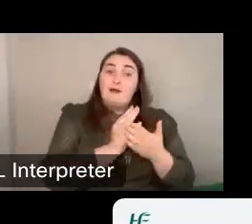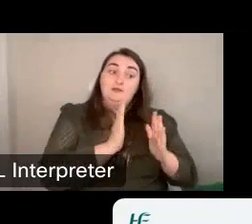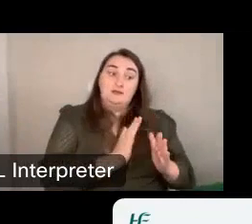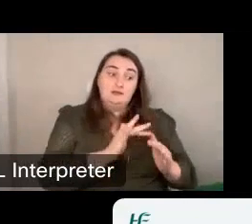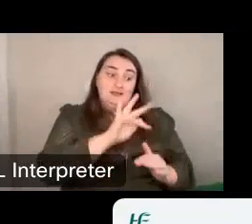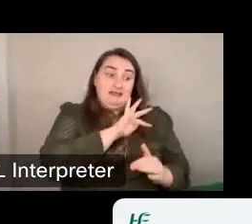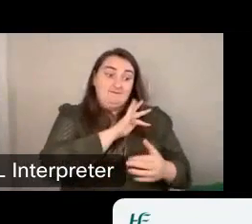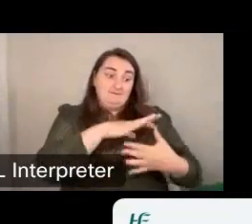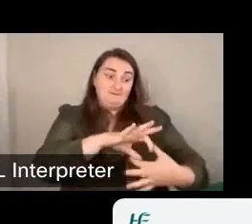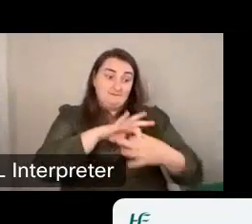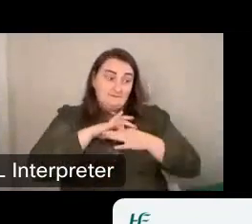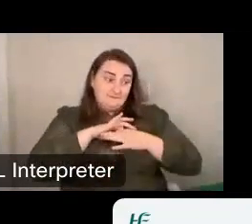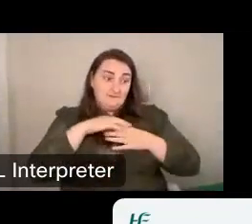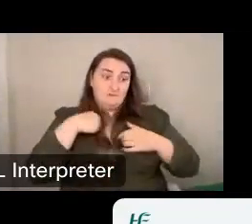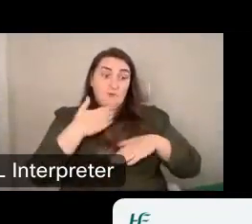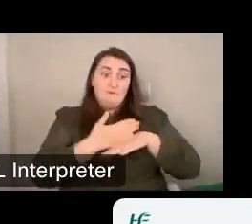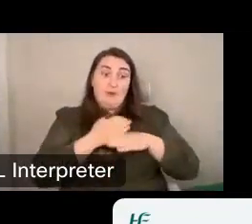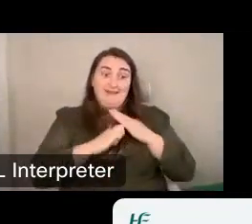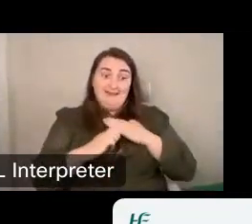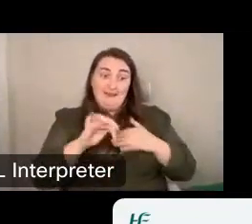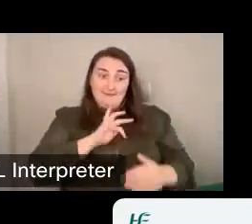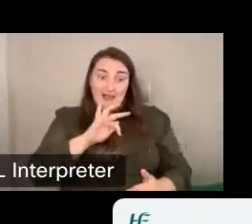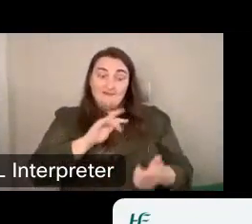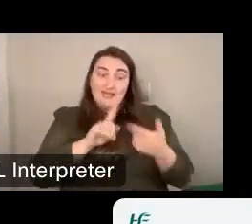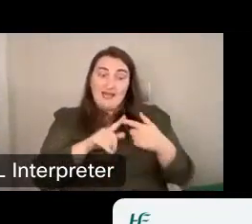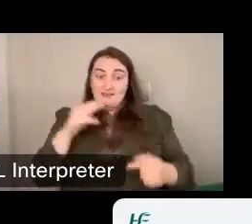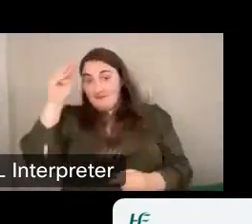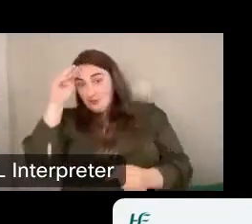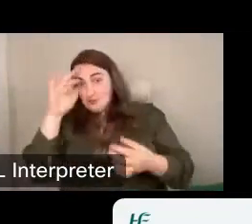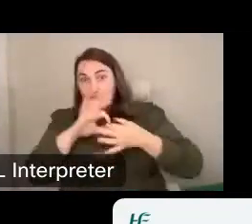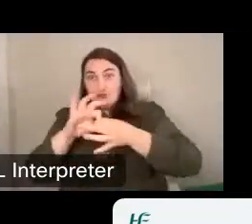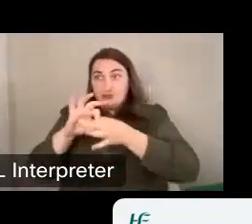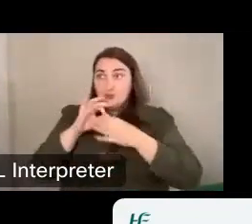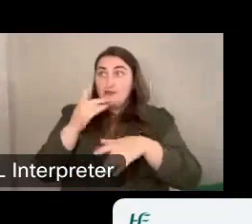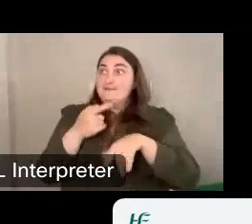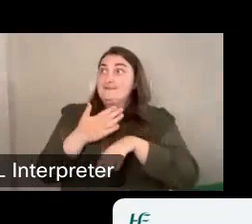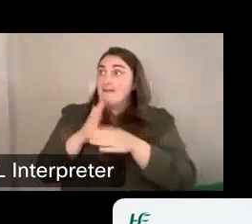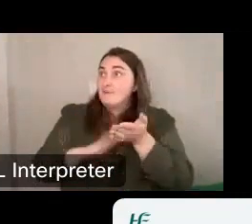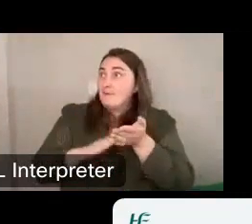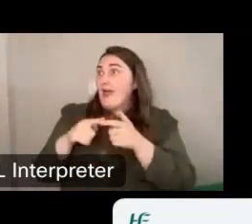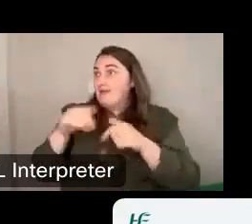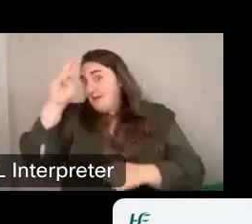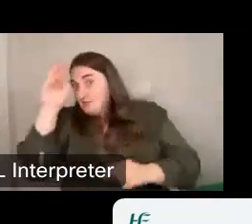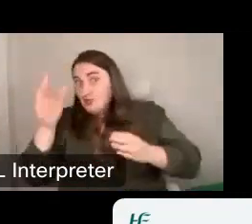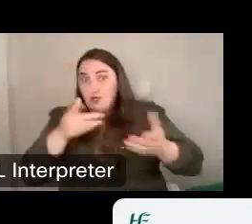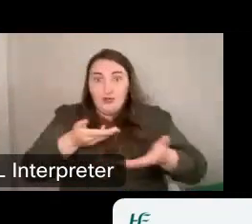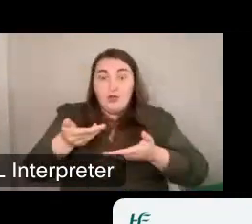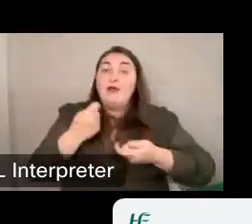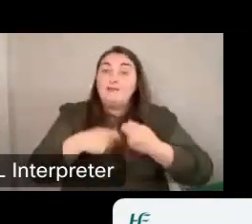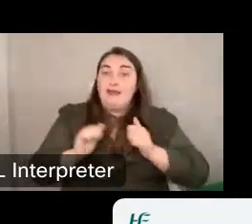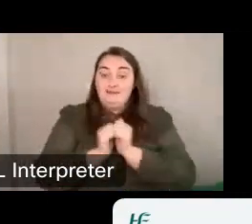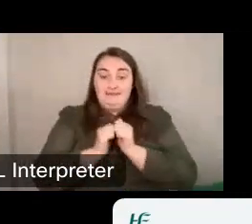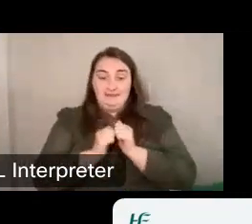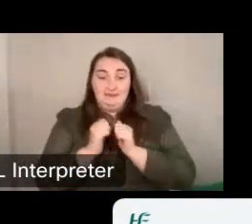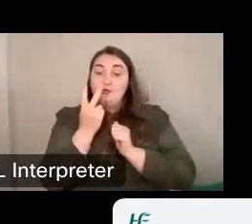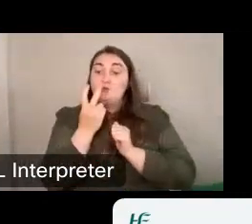attaching to different people, maybe to the employee and the manager, or the staff member and the manager. So, and then you will meet again, perhaps 2